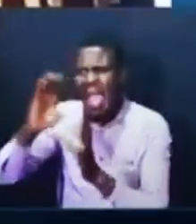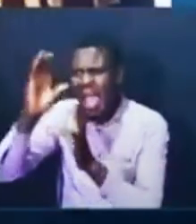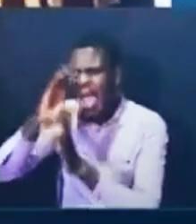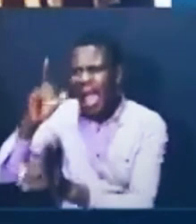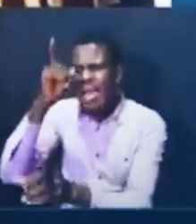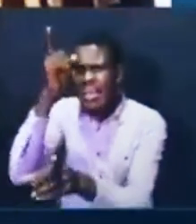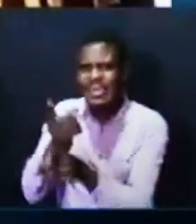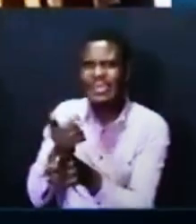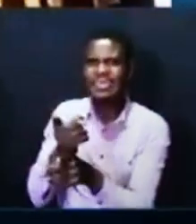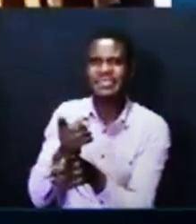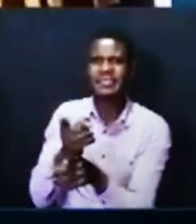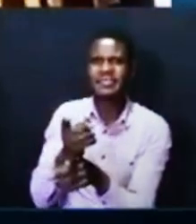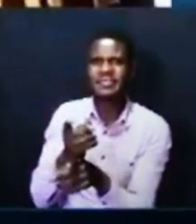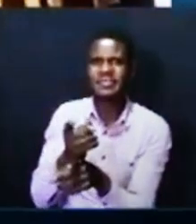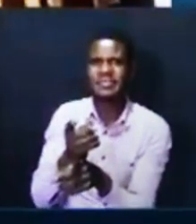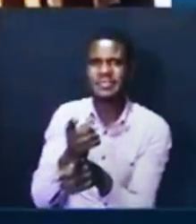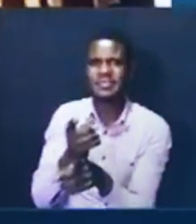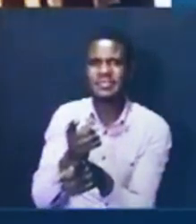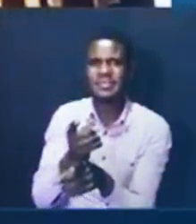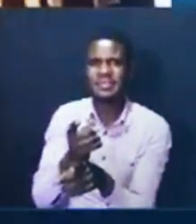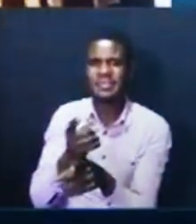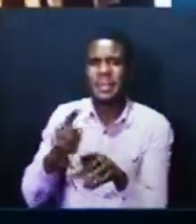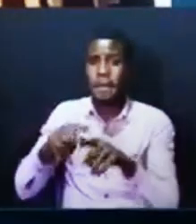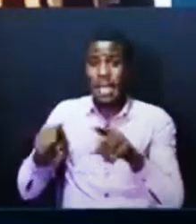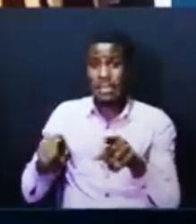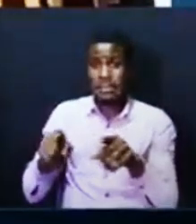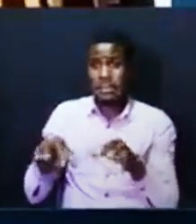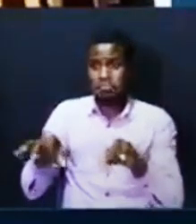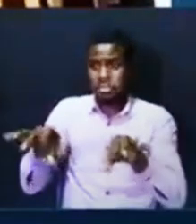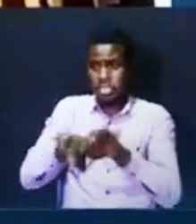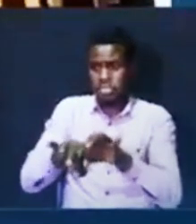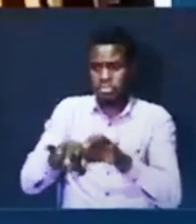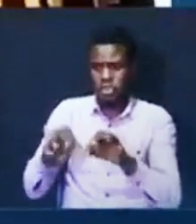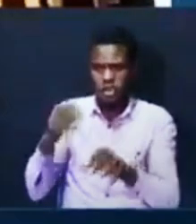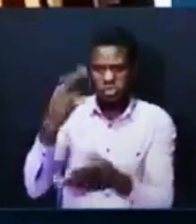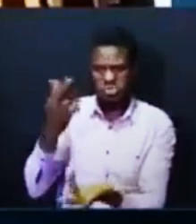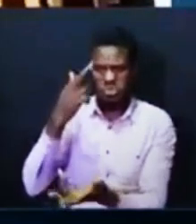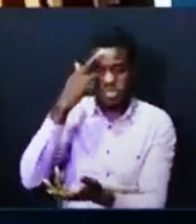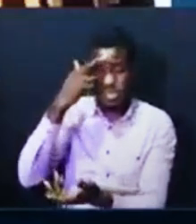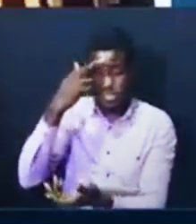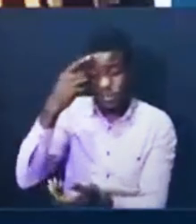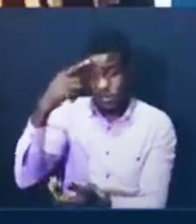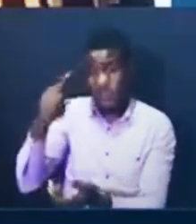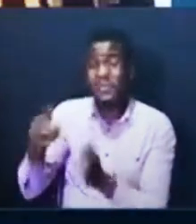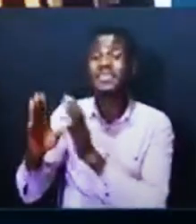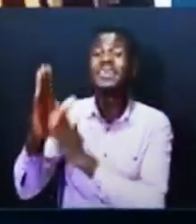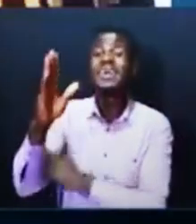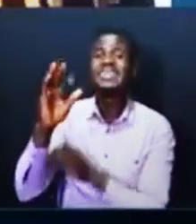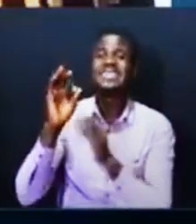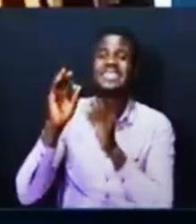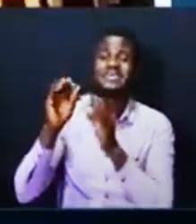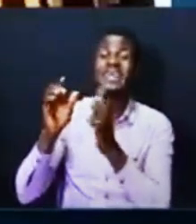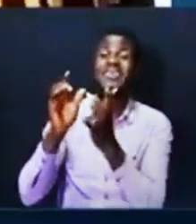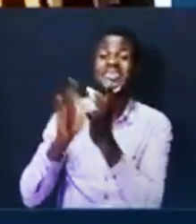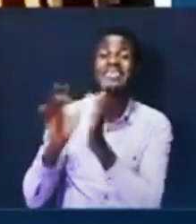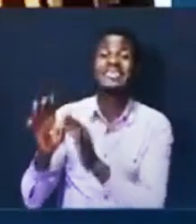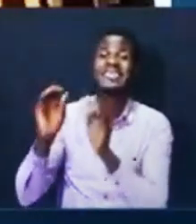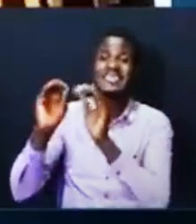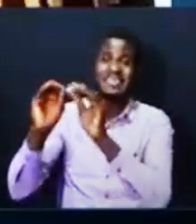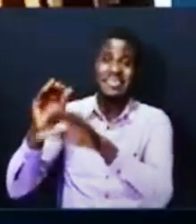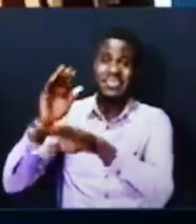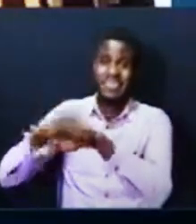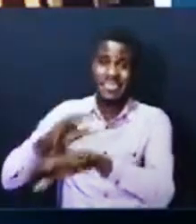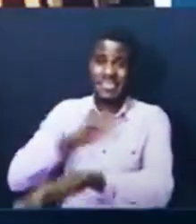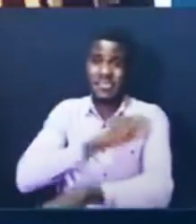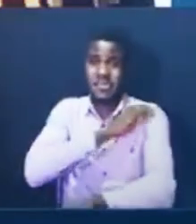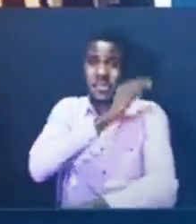Jesus' teaching on the mountain is to never to look for justice from the